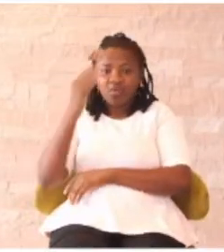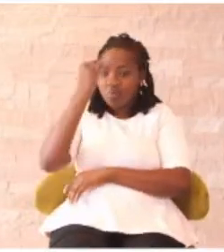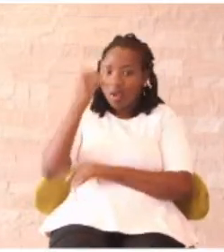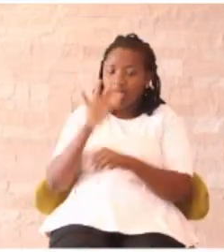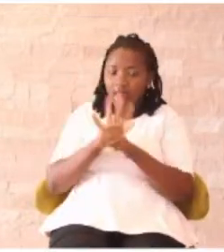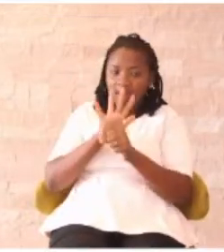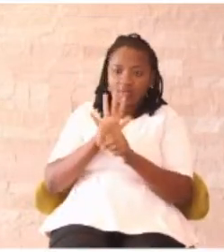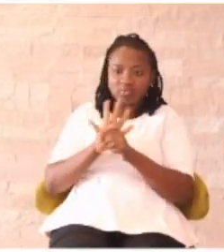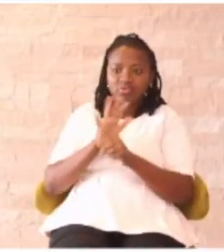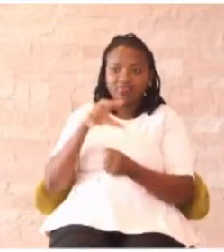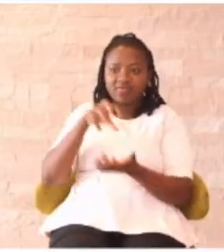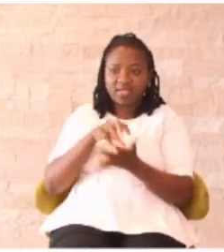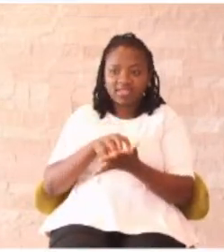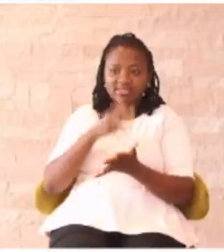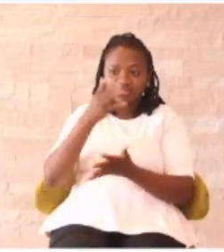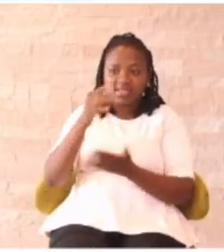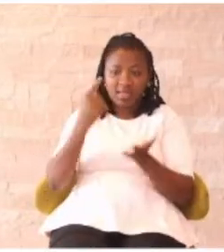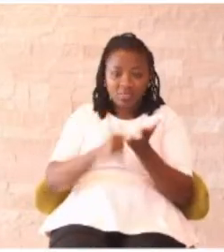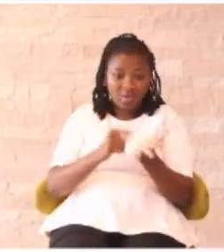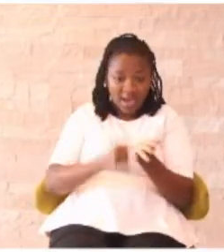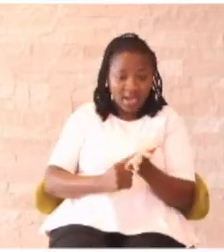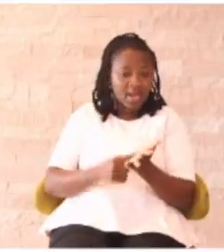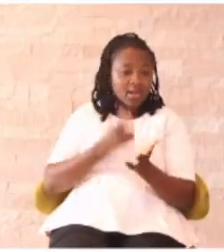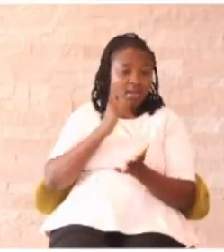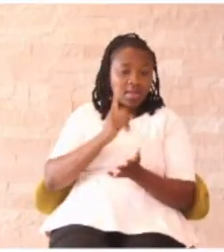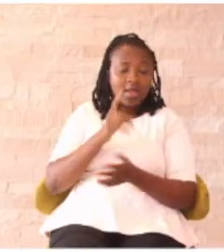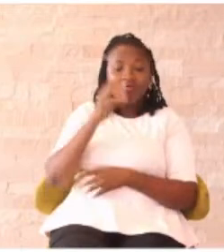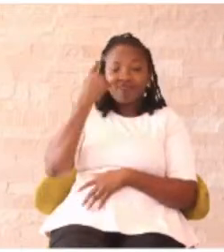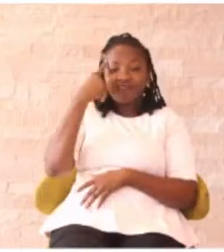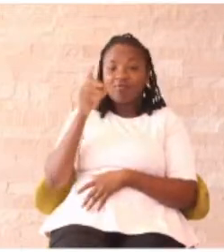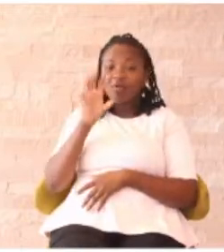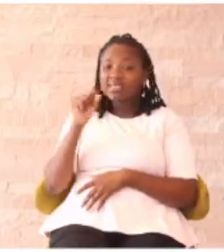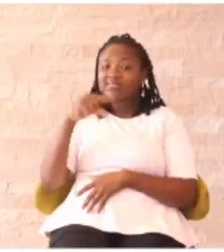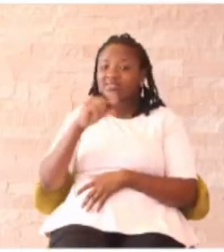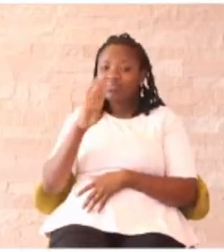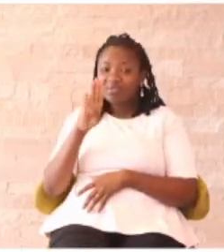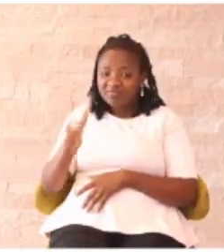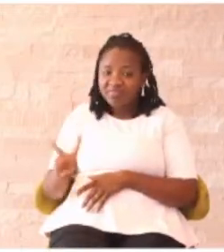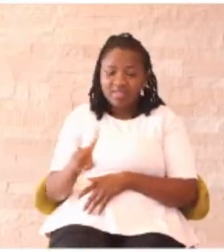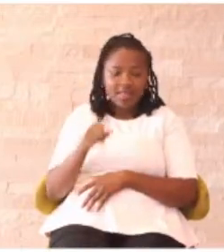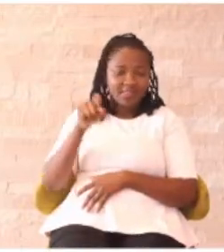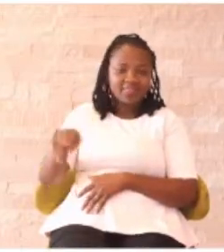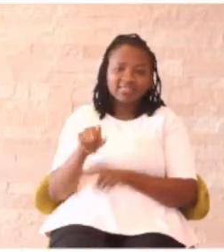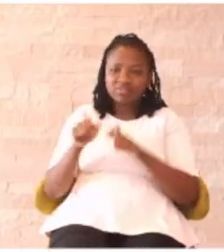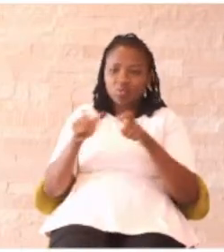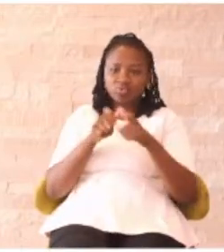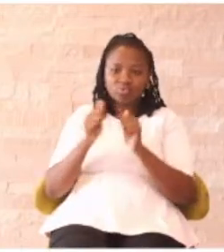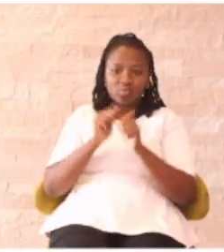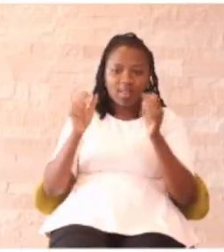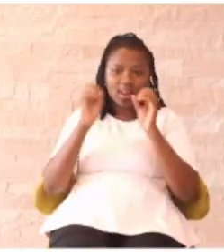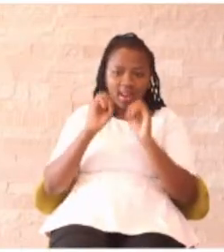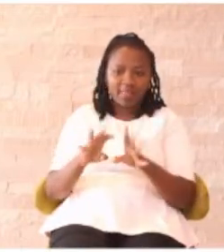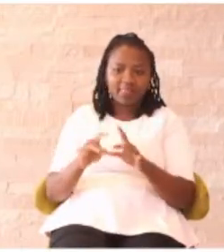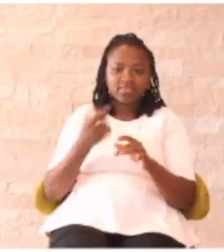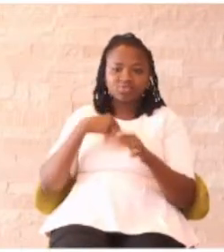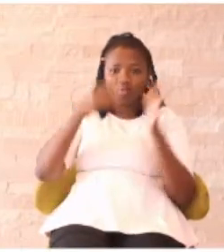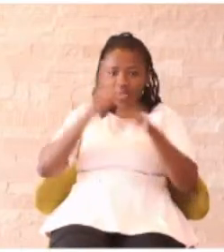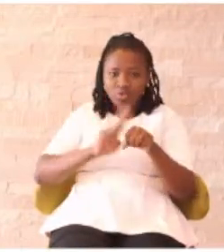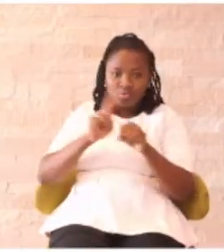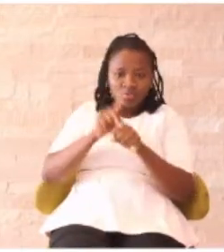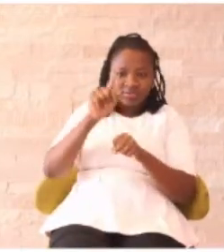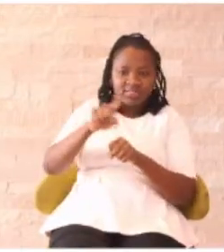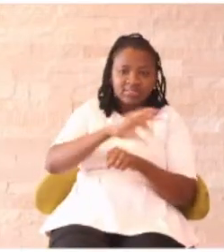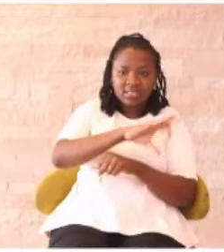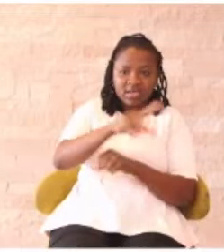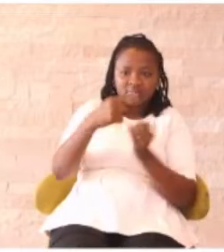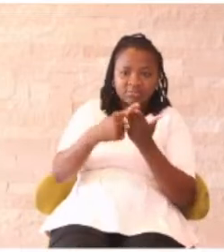of SGBV cases in Uganda, especially at grassroots level. So we utilize these sub-county dialogues